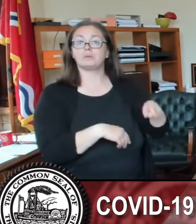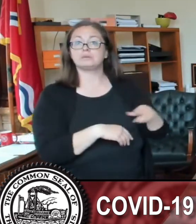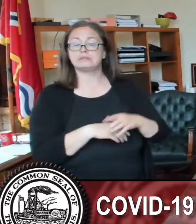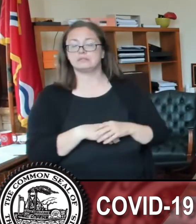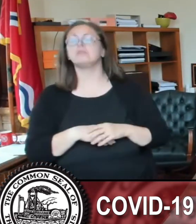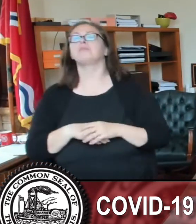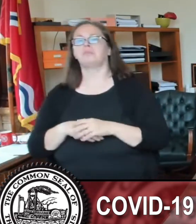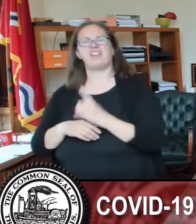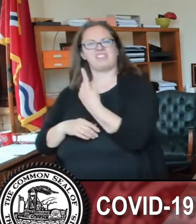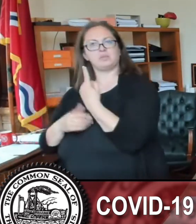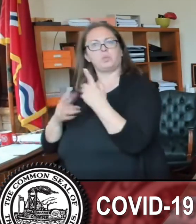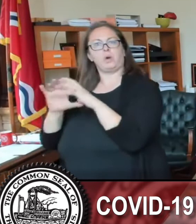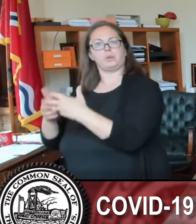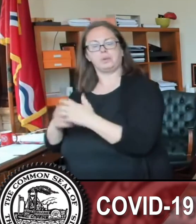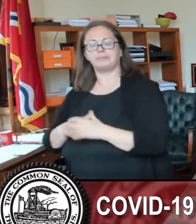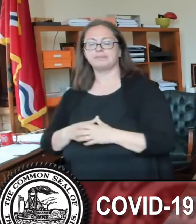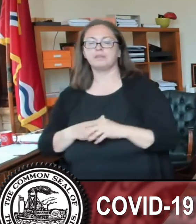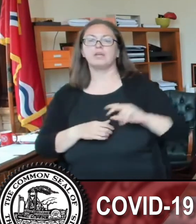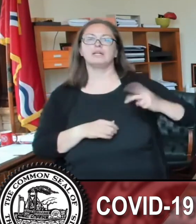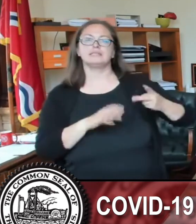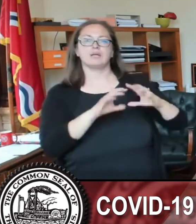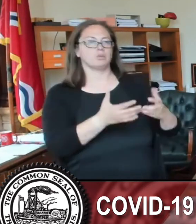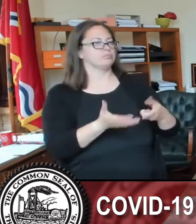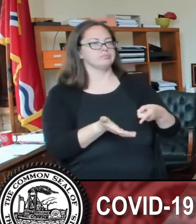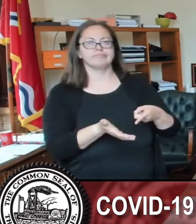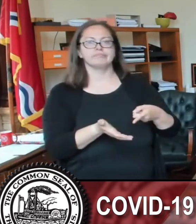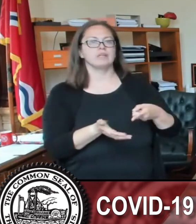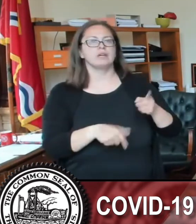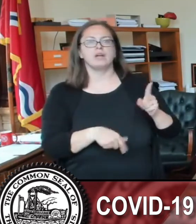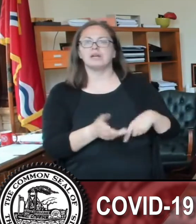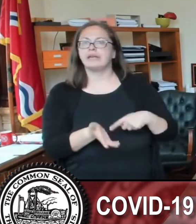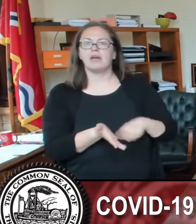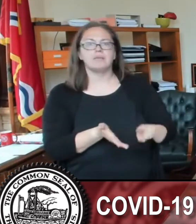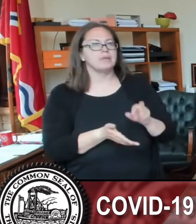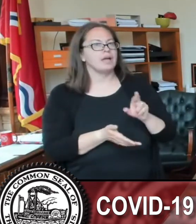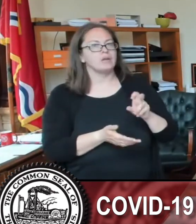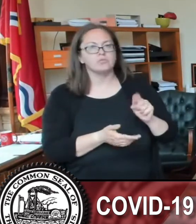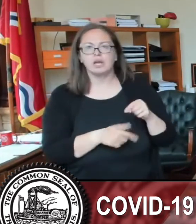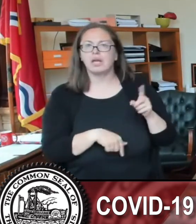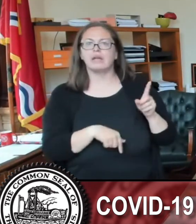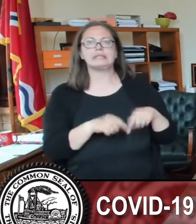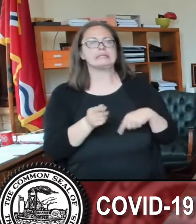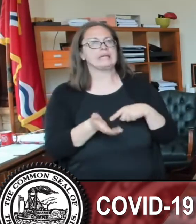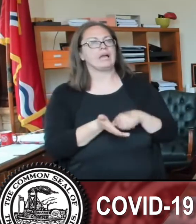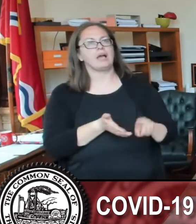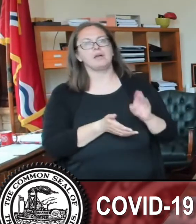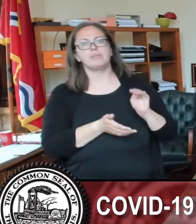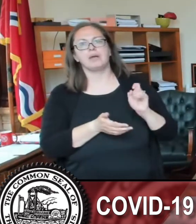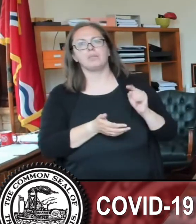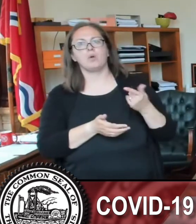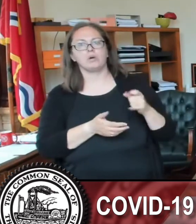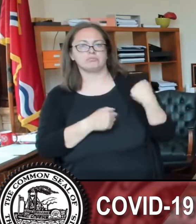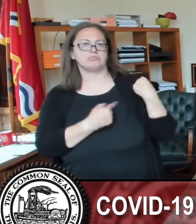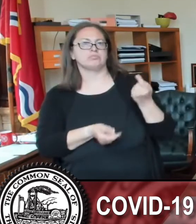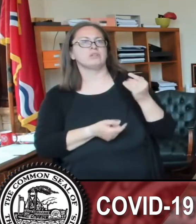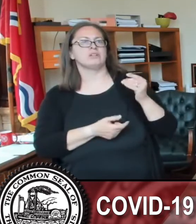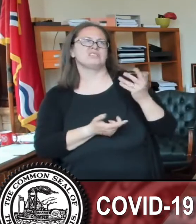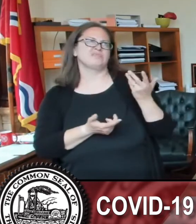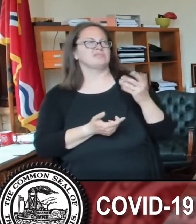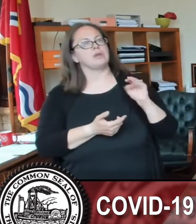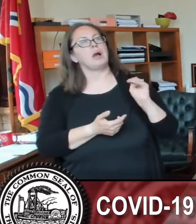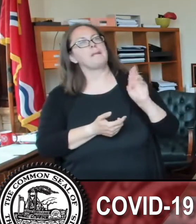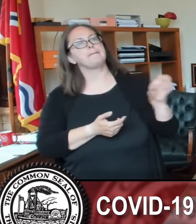of folks is people that have been unable to pay their rent or their mortgage during the pandemic. So since about March the